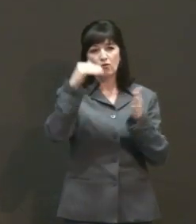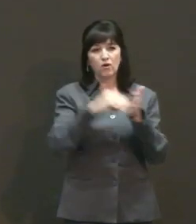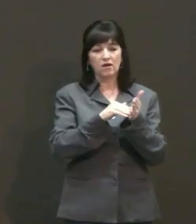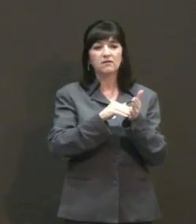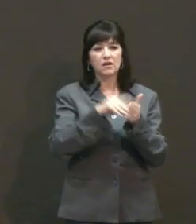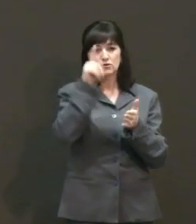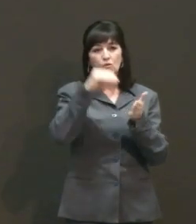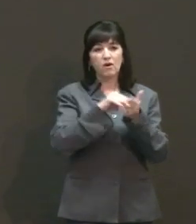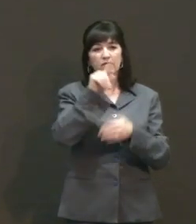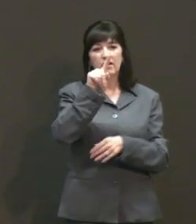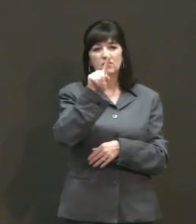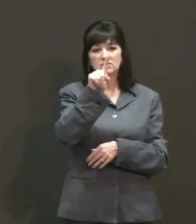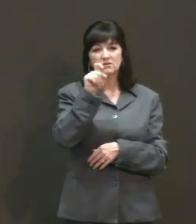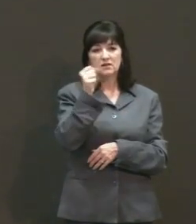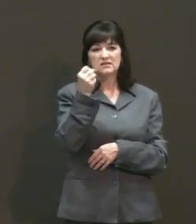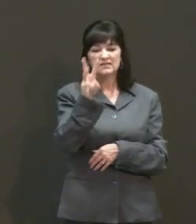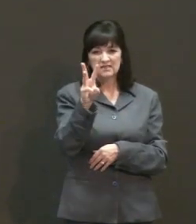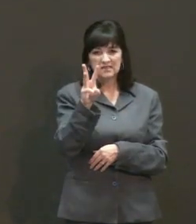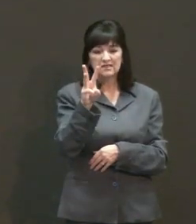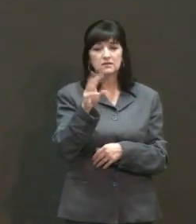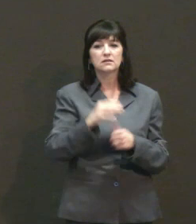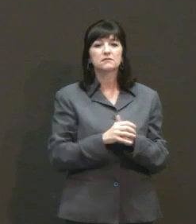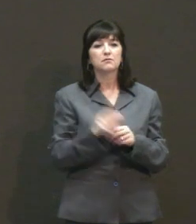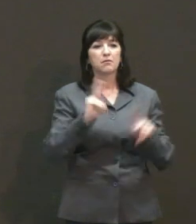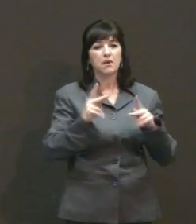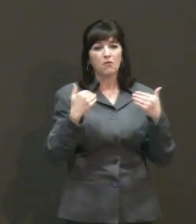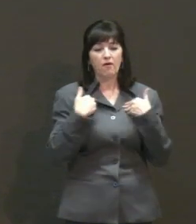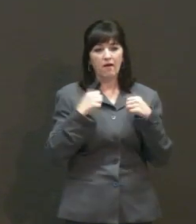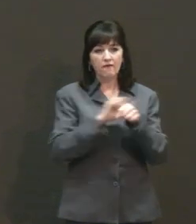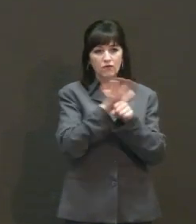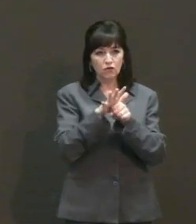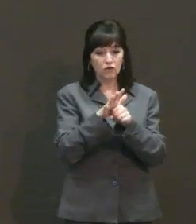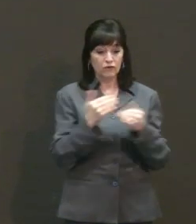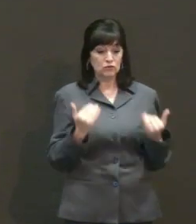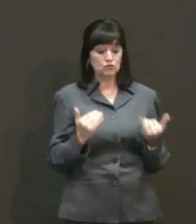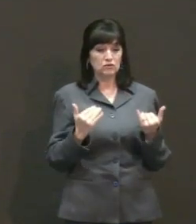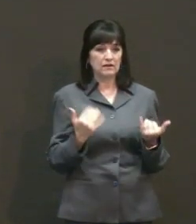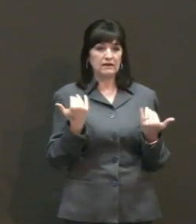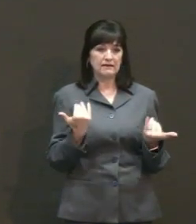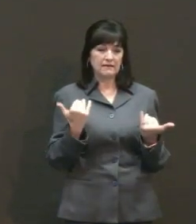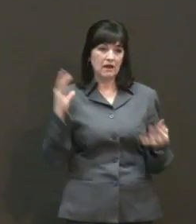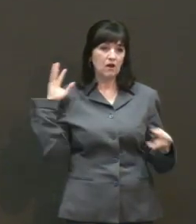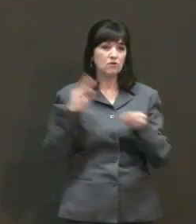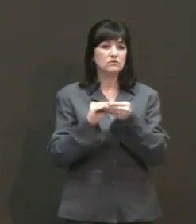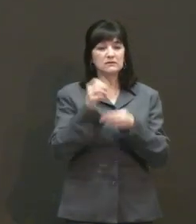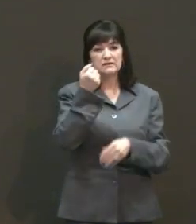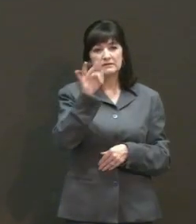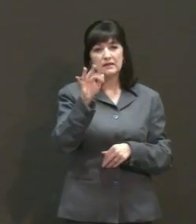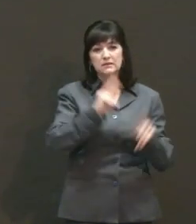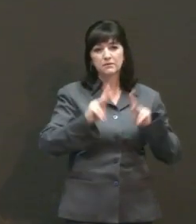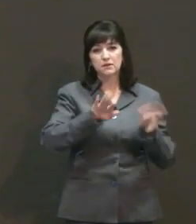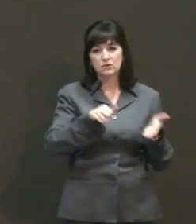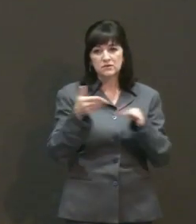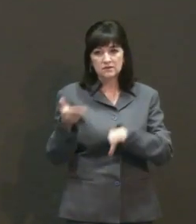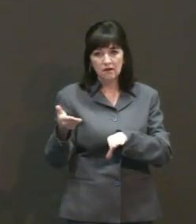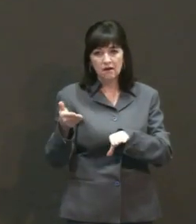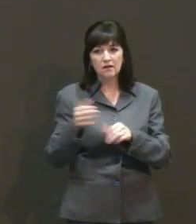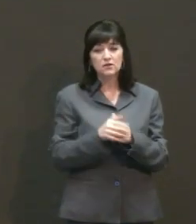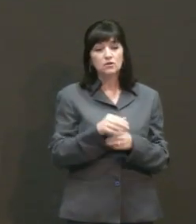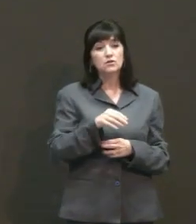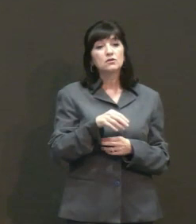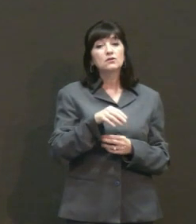1,116, 19 deaths to date, 177 hospitalizations. And